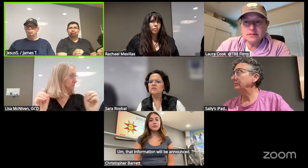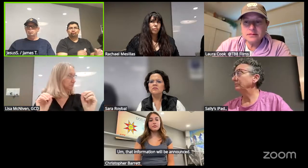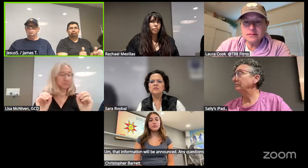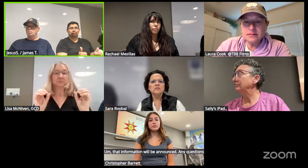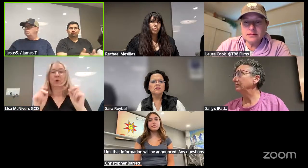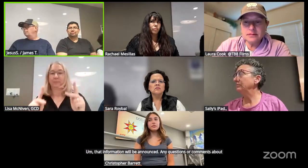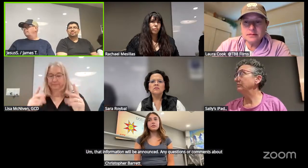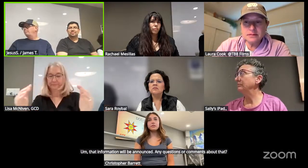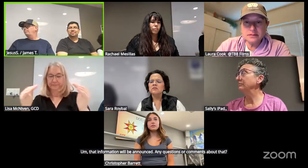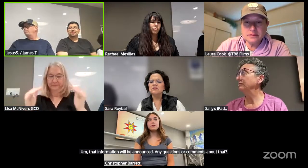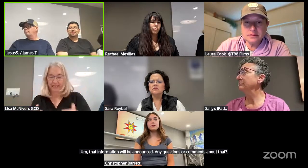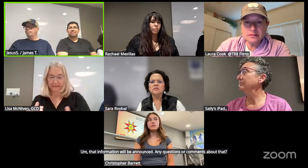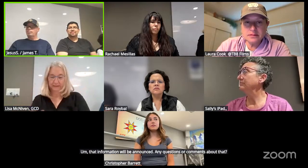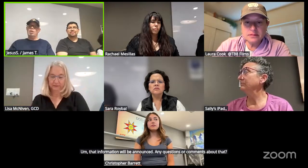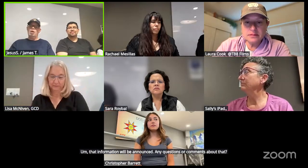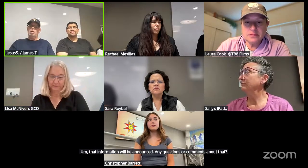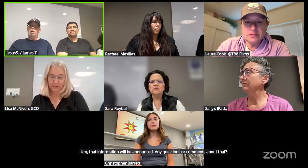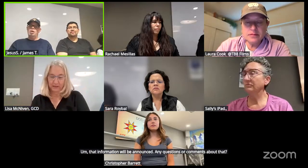about that?